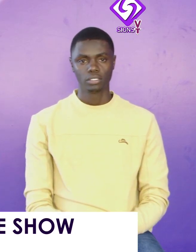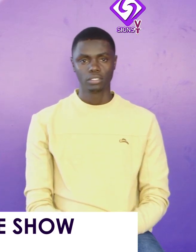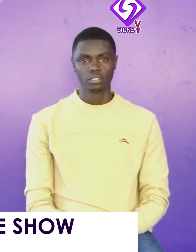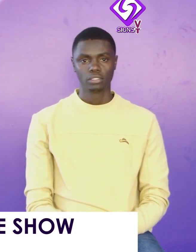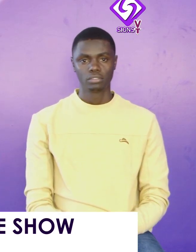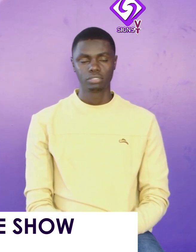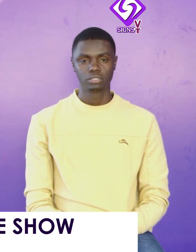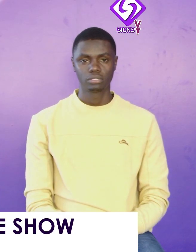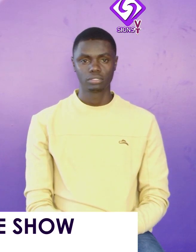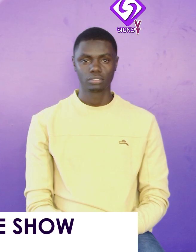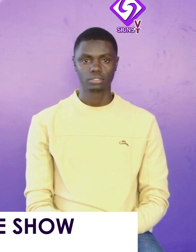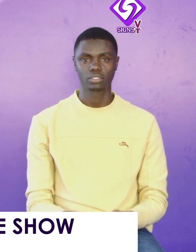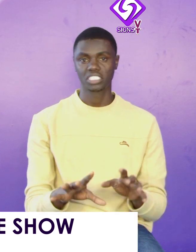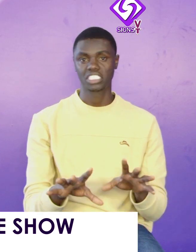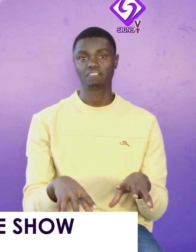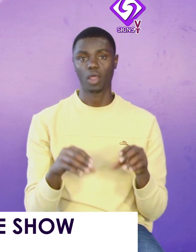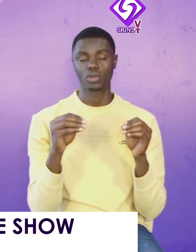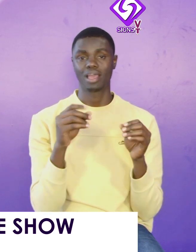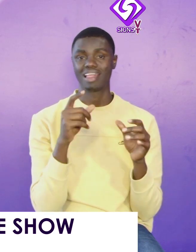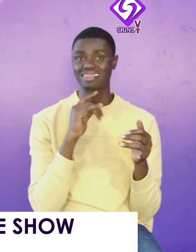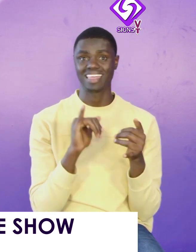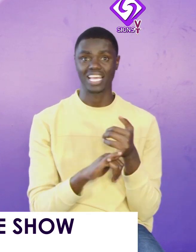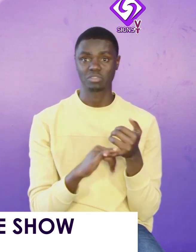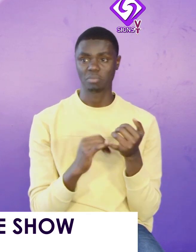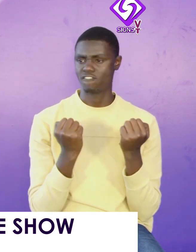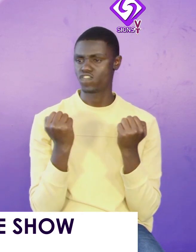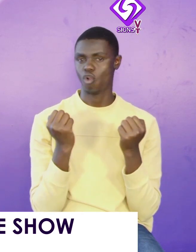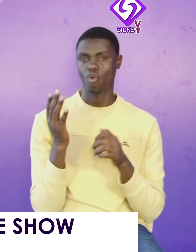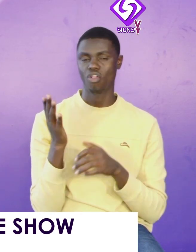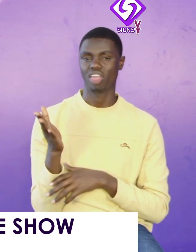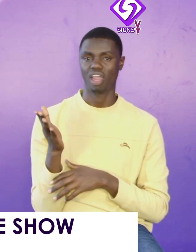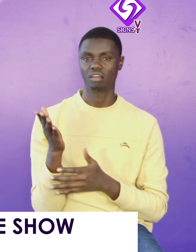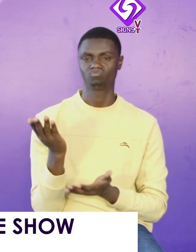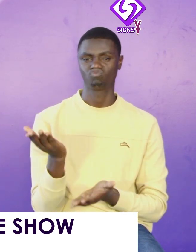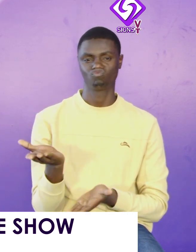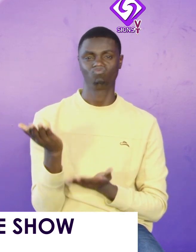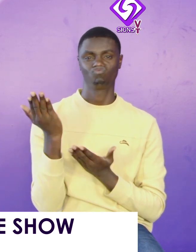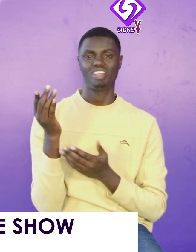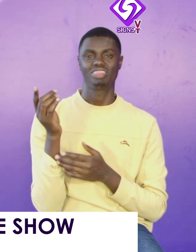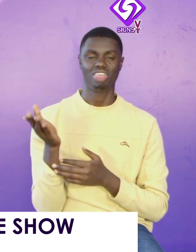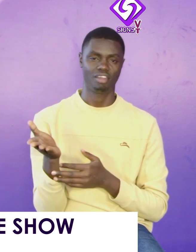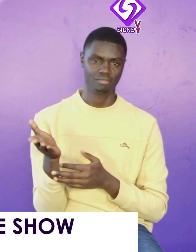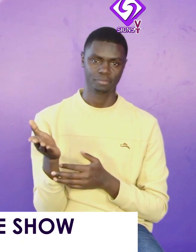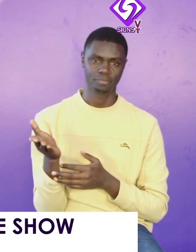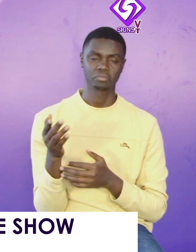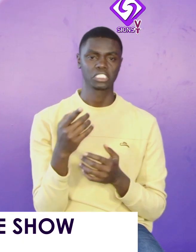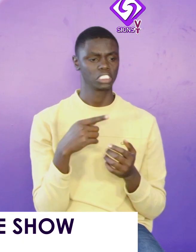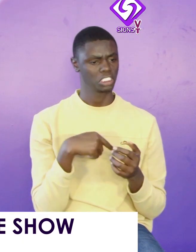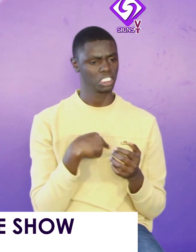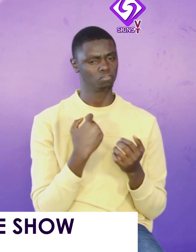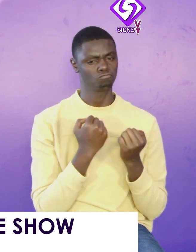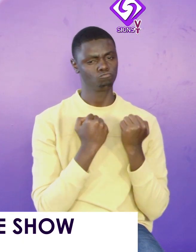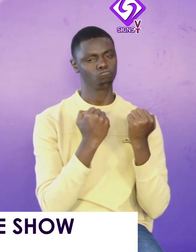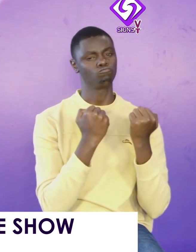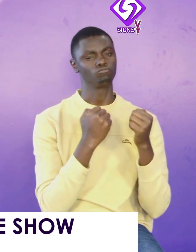she found her husband's vehicle. A Range Rover was there. And she was driving back home in a